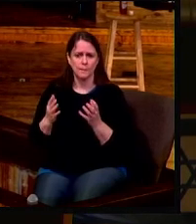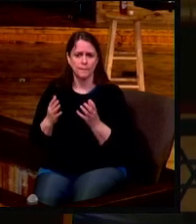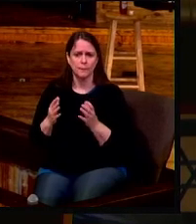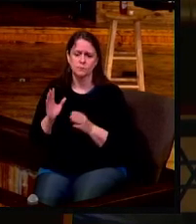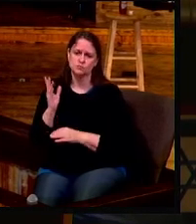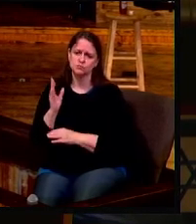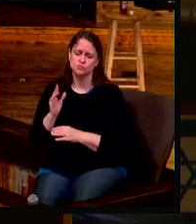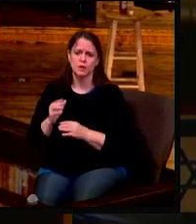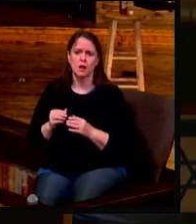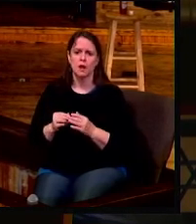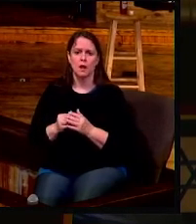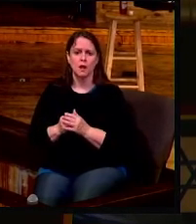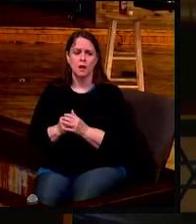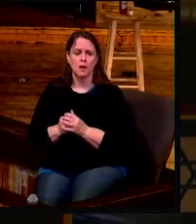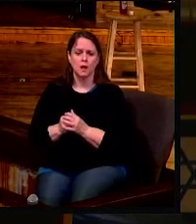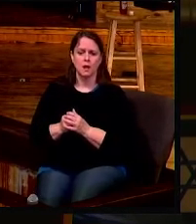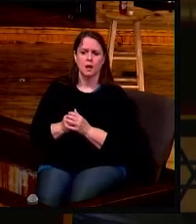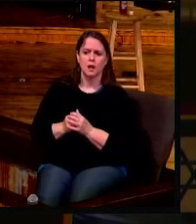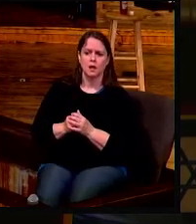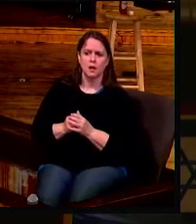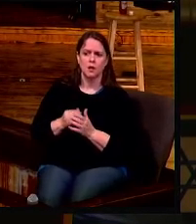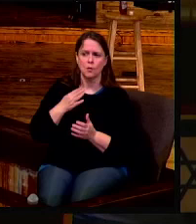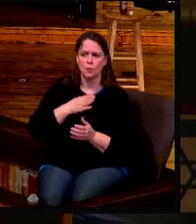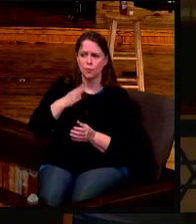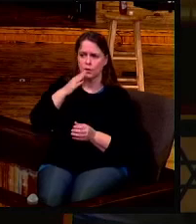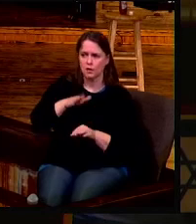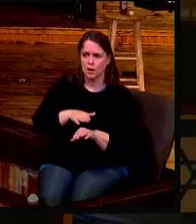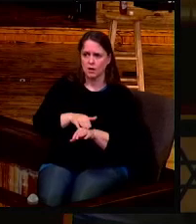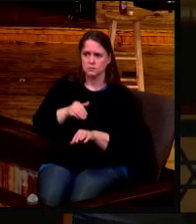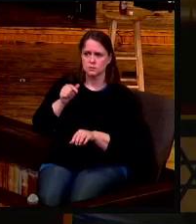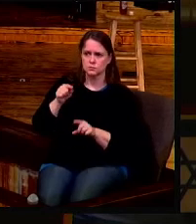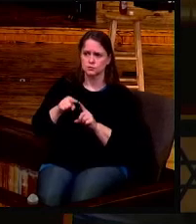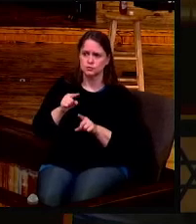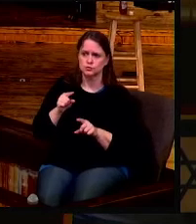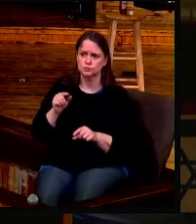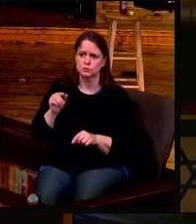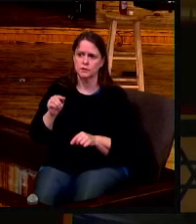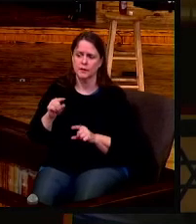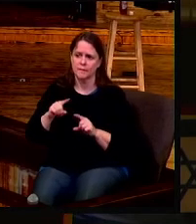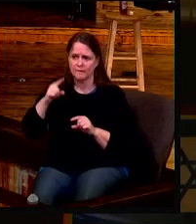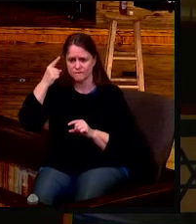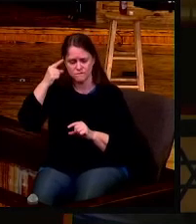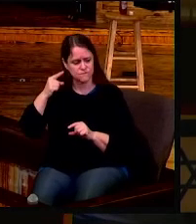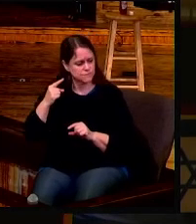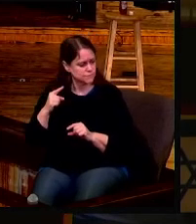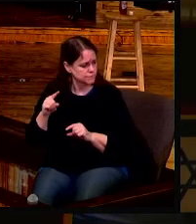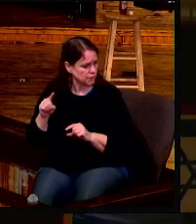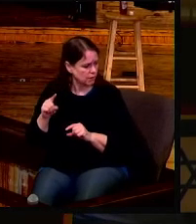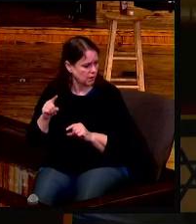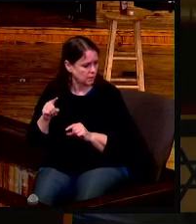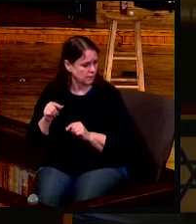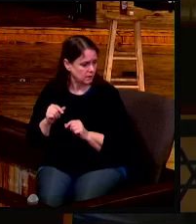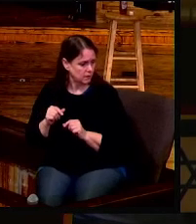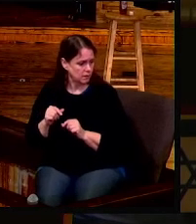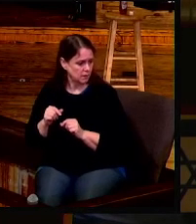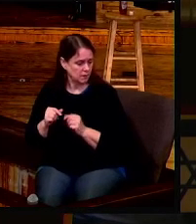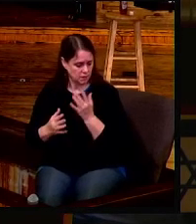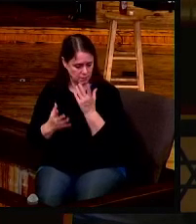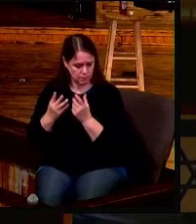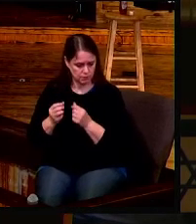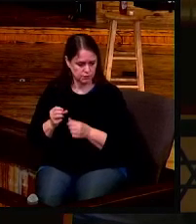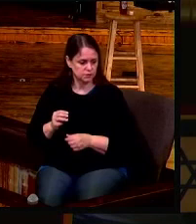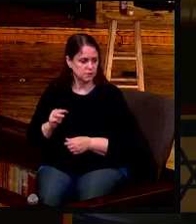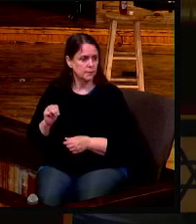saw that he turned aside to look, God called to him from the midst of the bush and said, Moses, Moses, and he said, here I